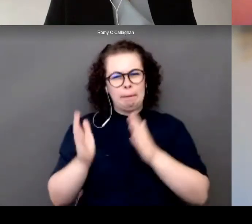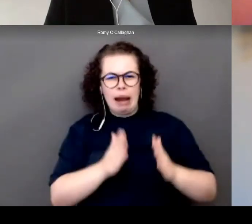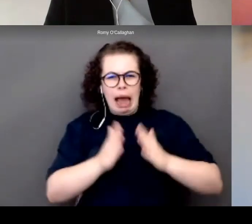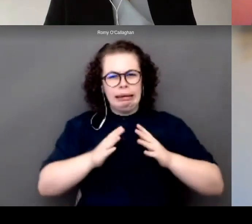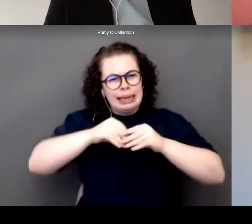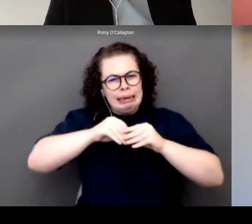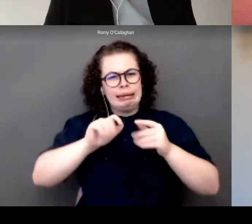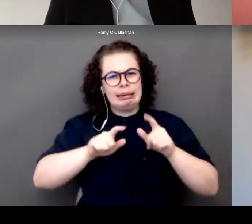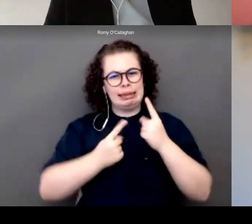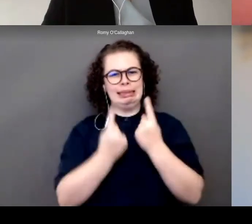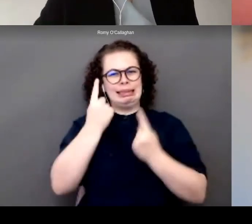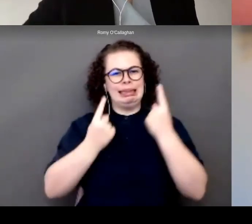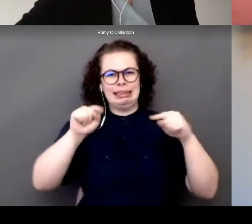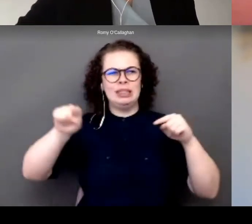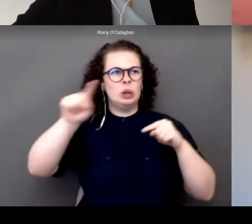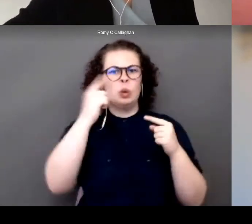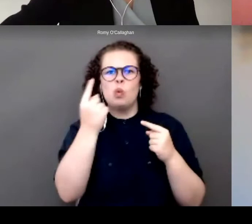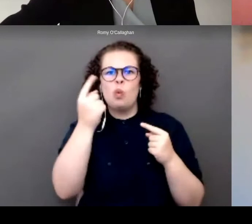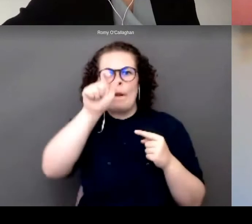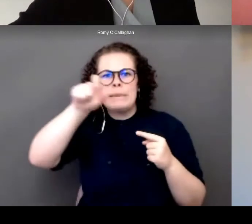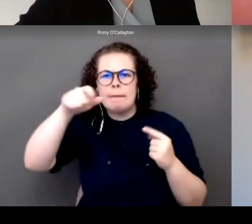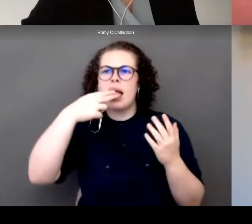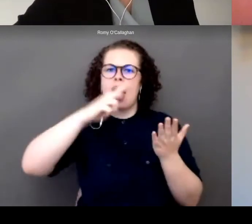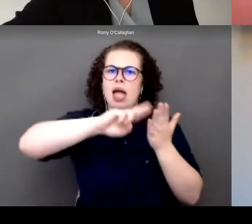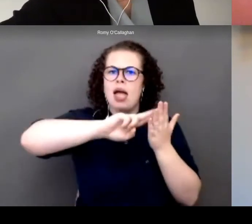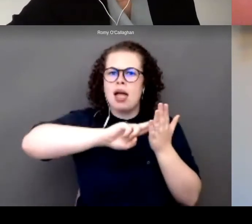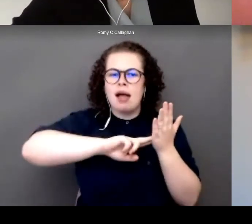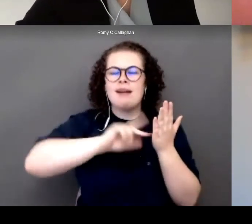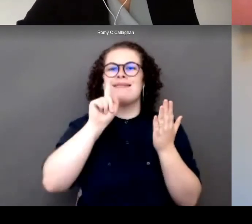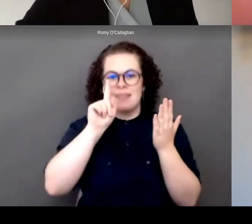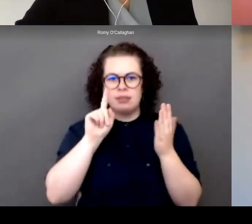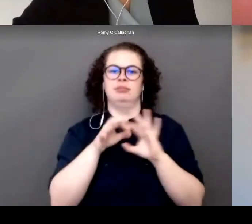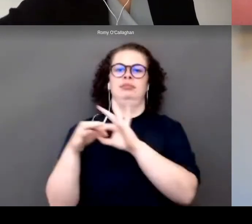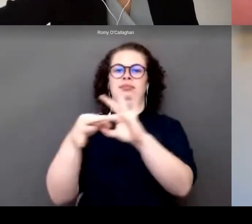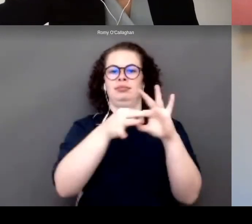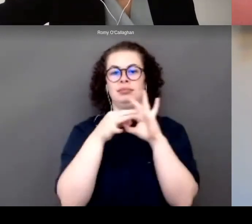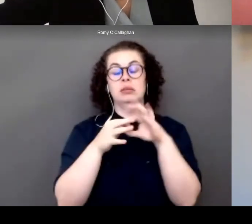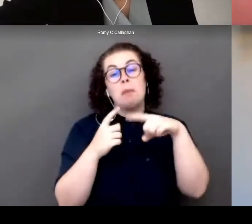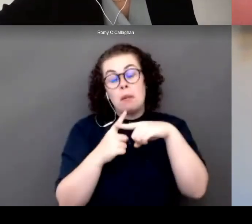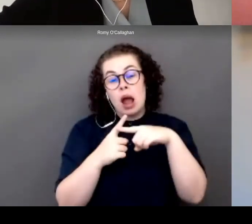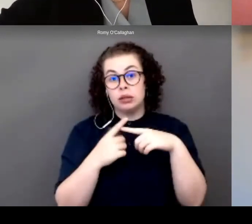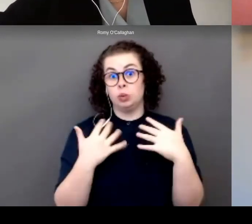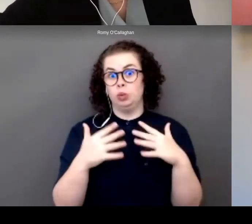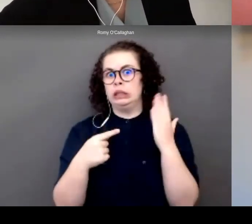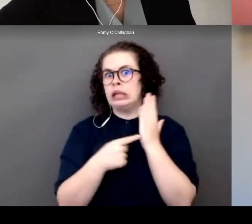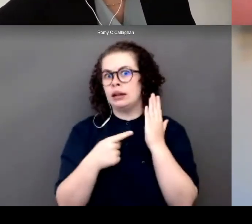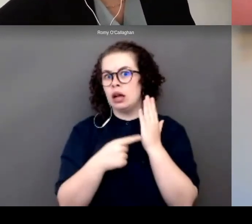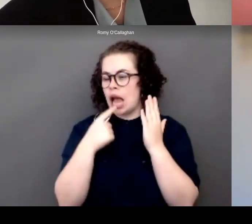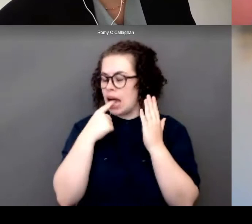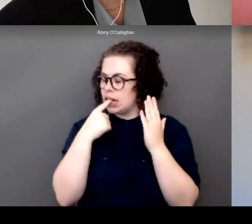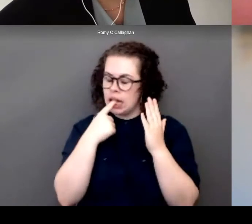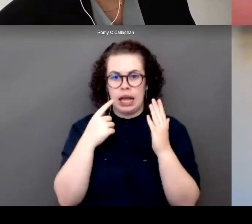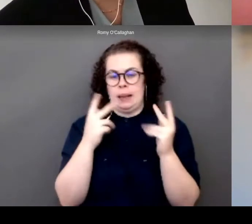technologically demanding, you need to pay attention to technology that is needed. And of course, in order